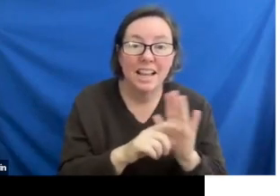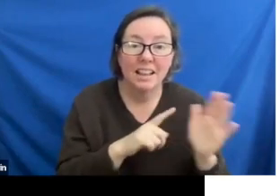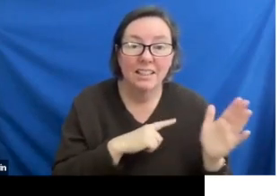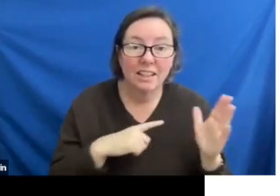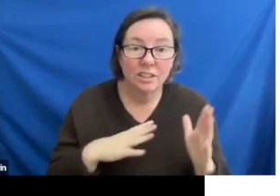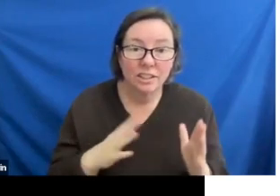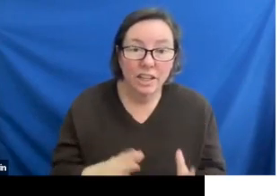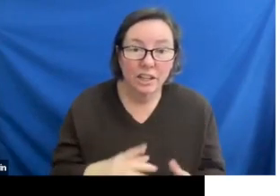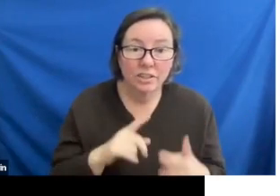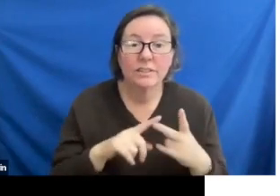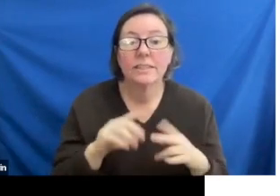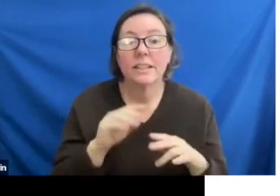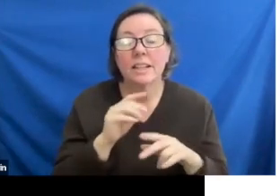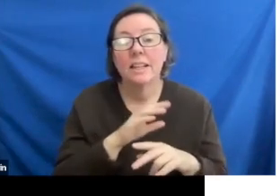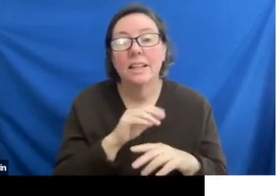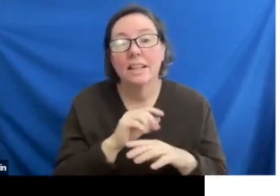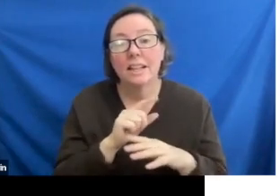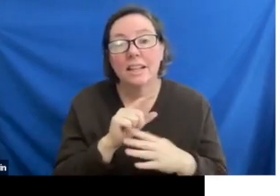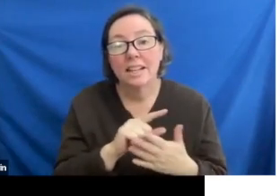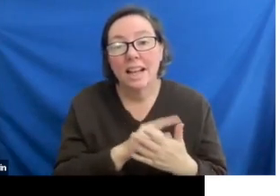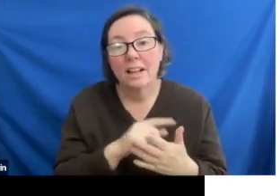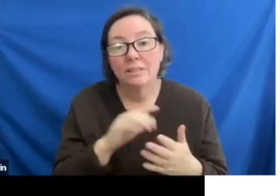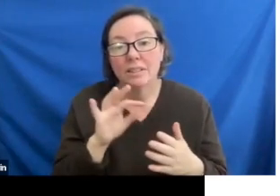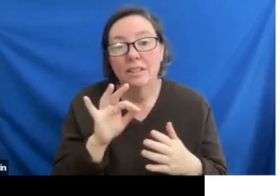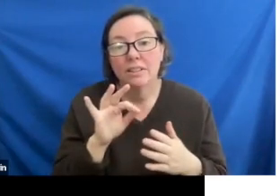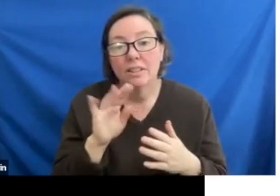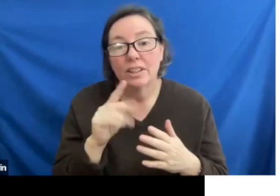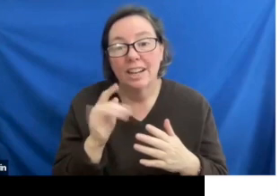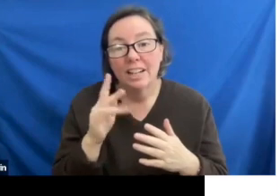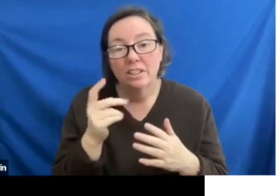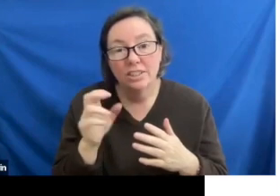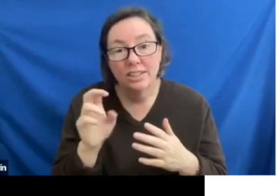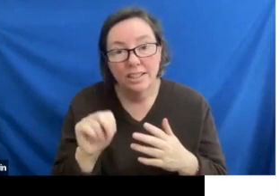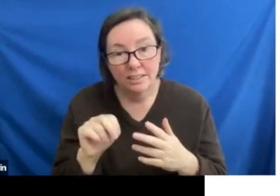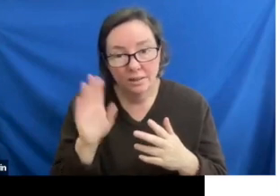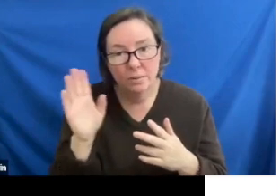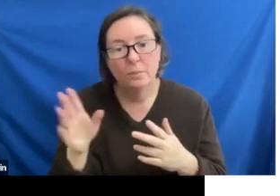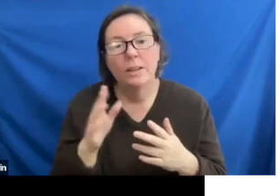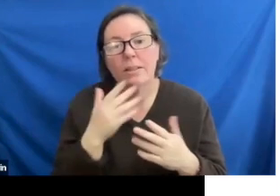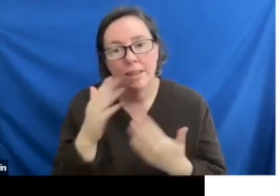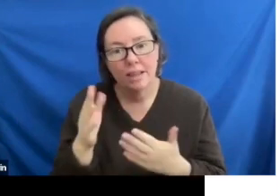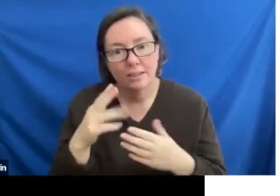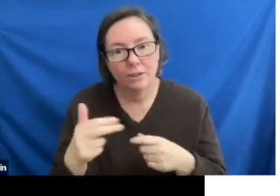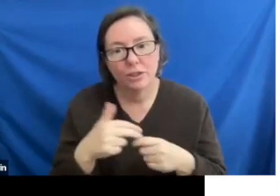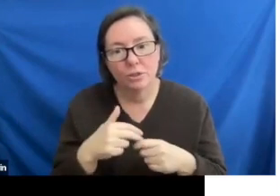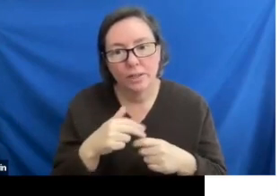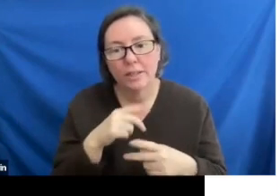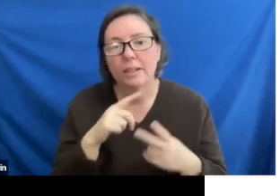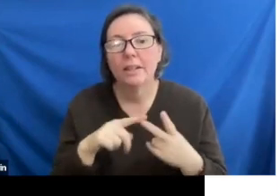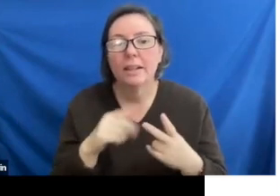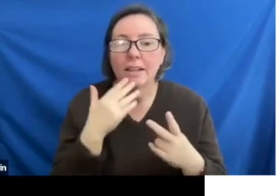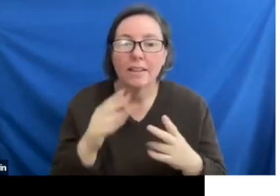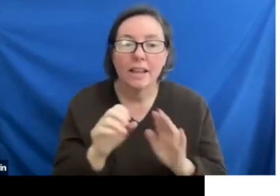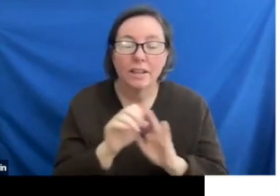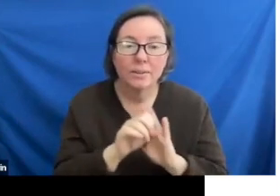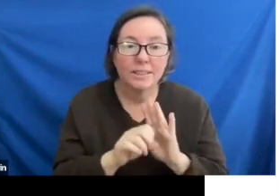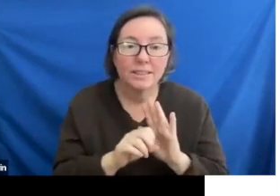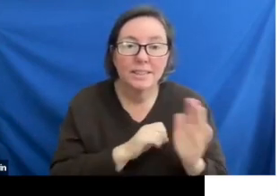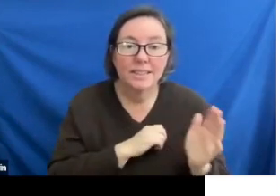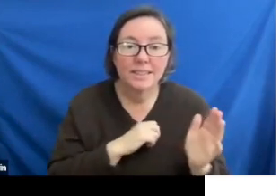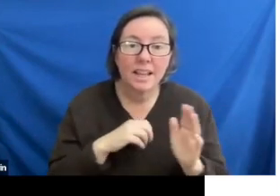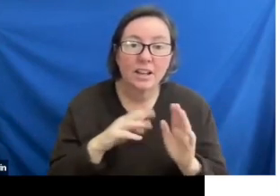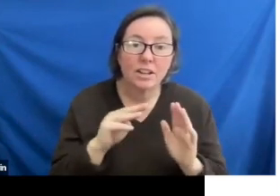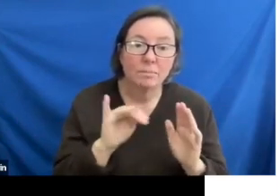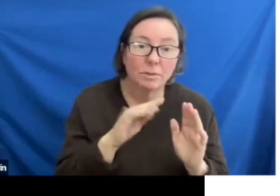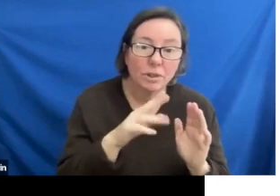Councilor Fernandez Anderson, who I believe is on the call as well. Thank you, Councilor, for joining. Thank you, Senator Miranda and Rep. Tyler